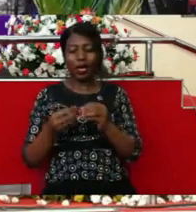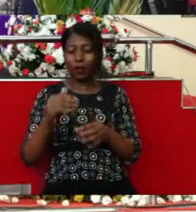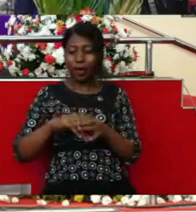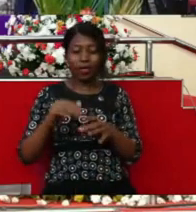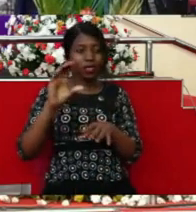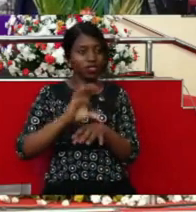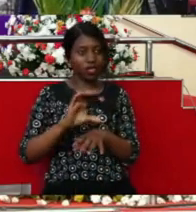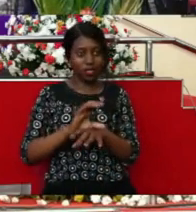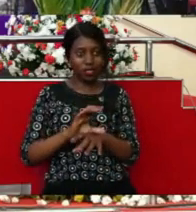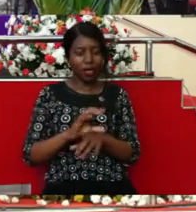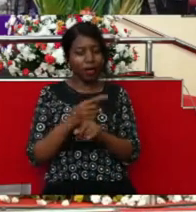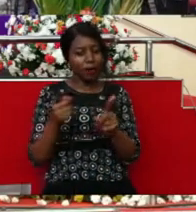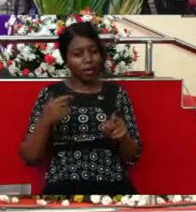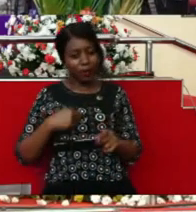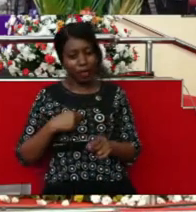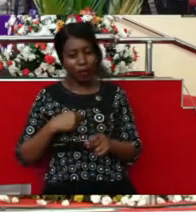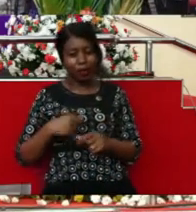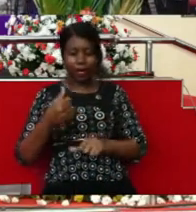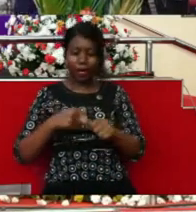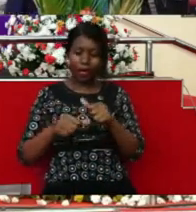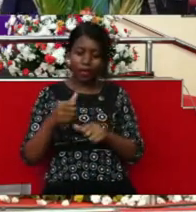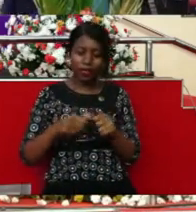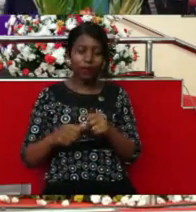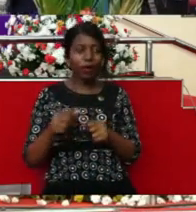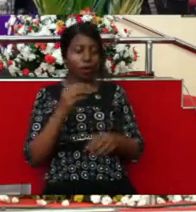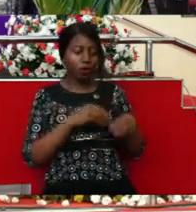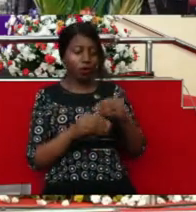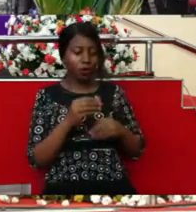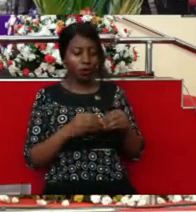But I will be a participant in the things that God is doing.